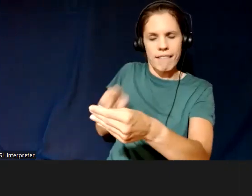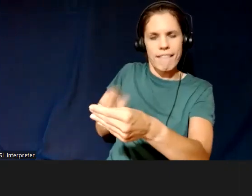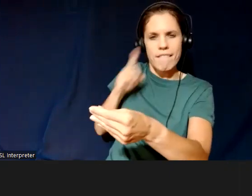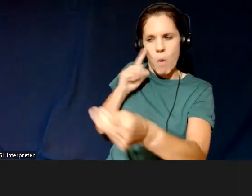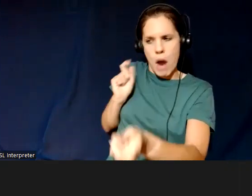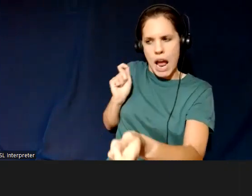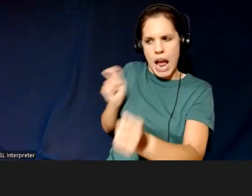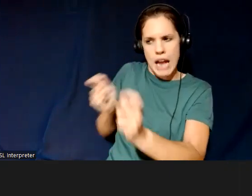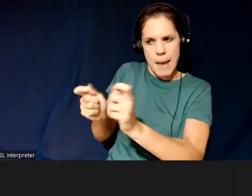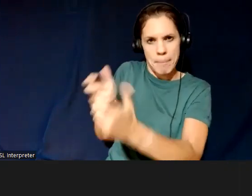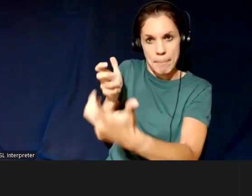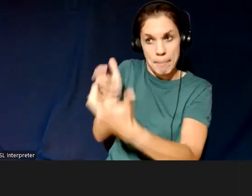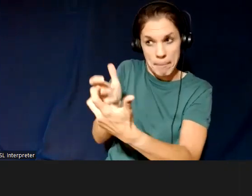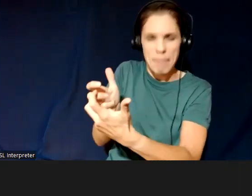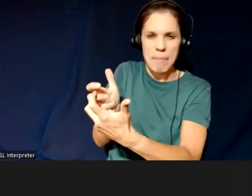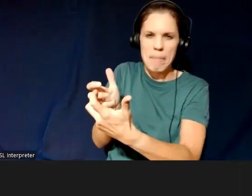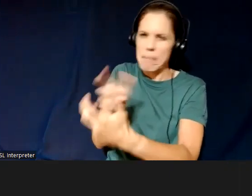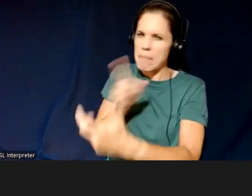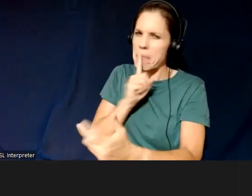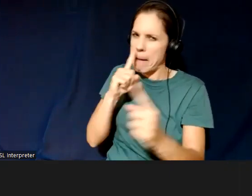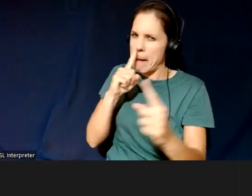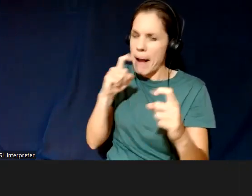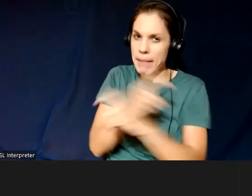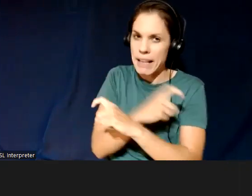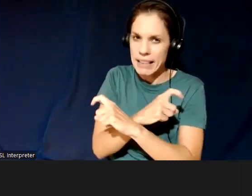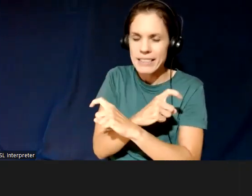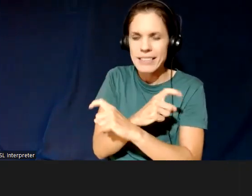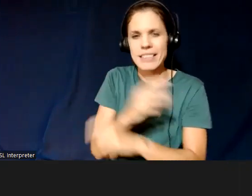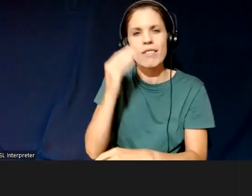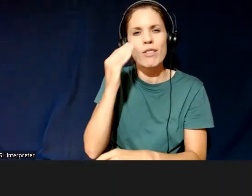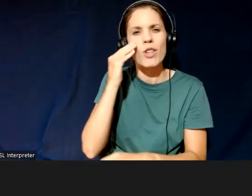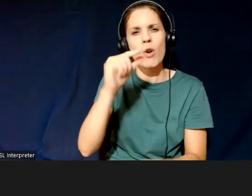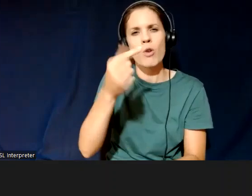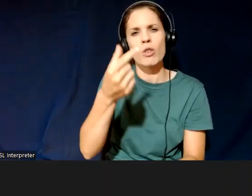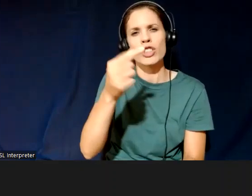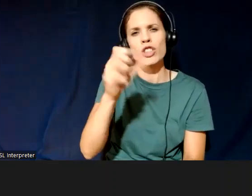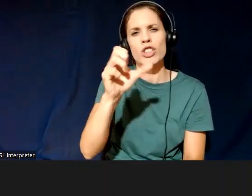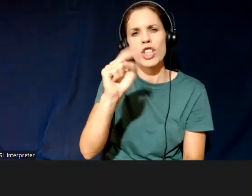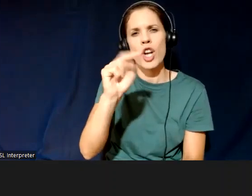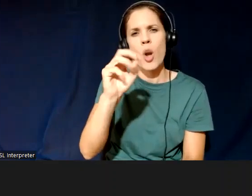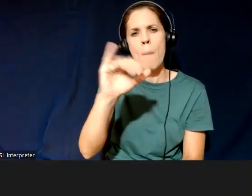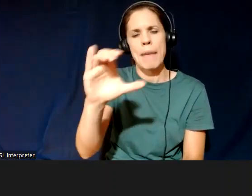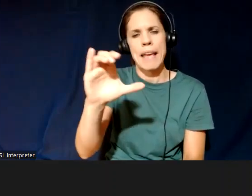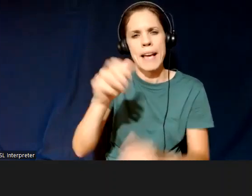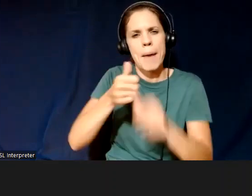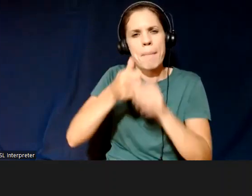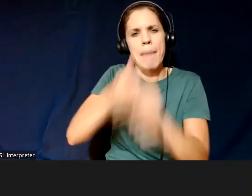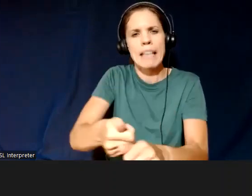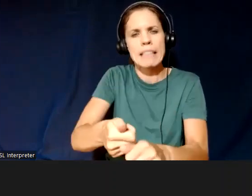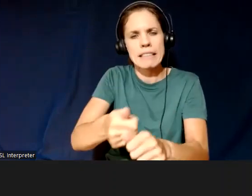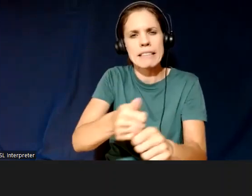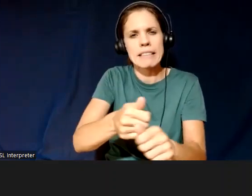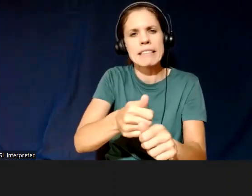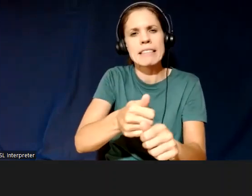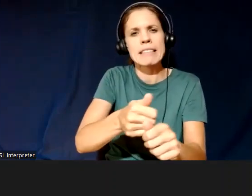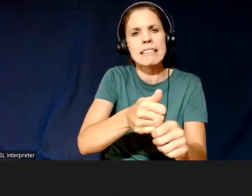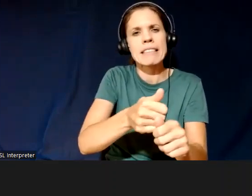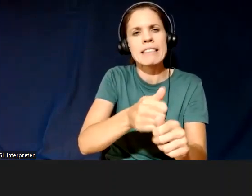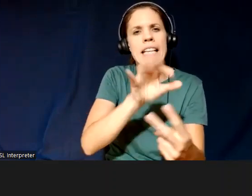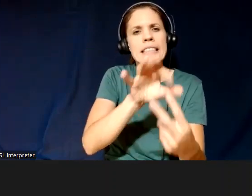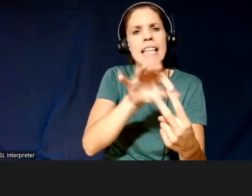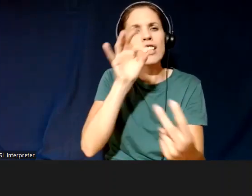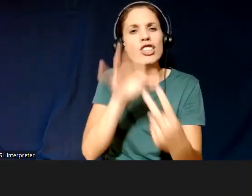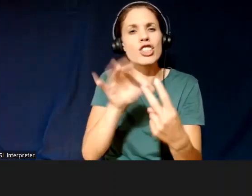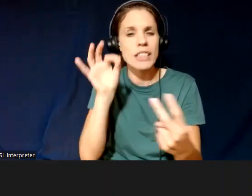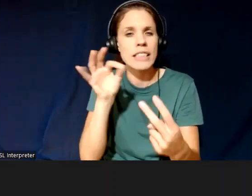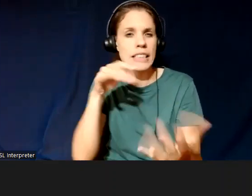complex. If you're familiar with genomic-based selection studies, I mean, this is an area that my husband works in that just kind of like blows